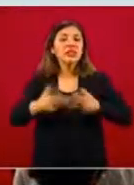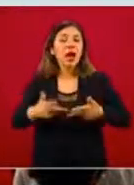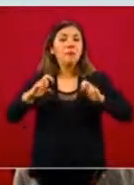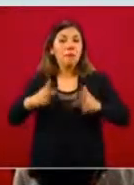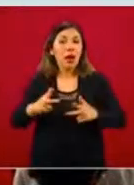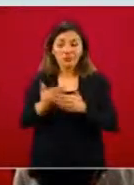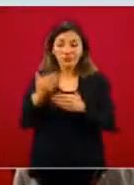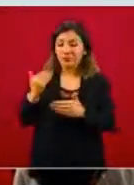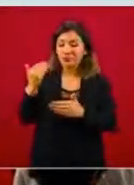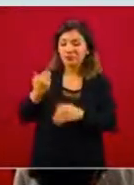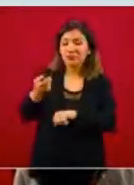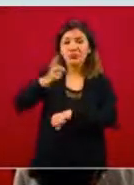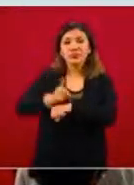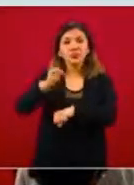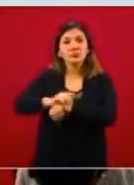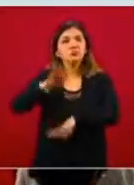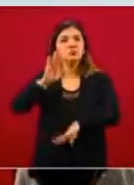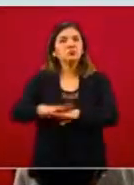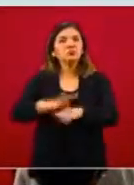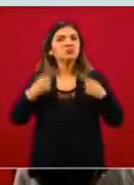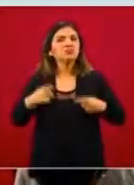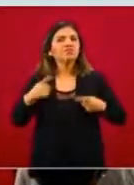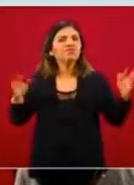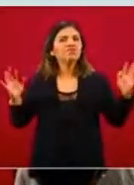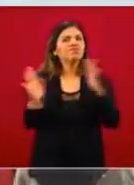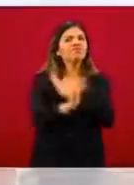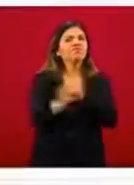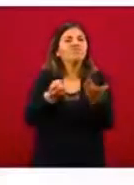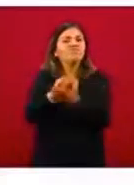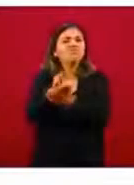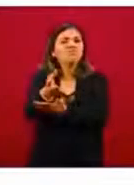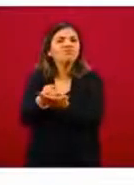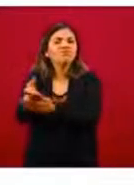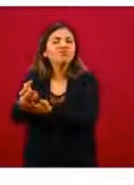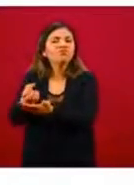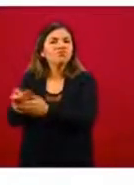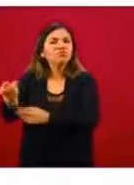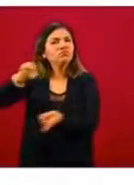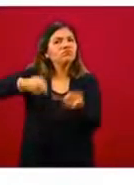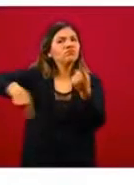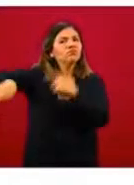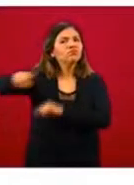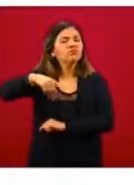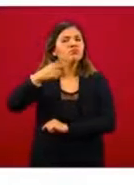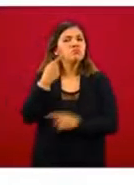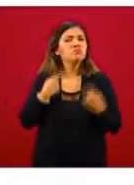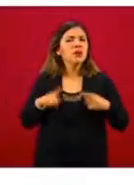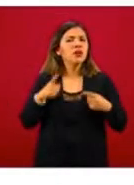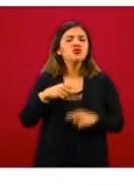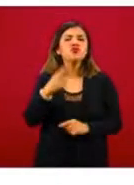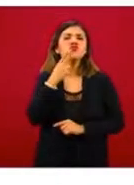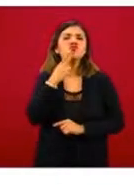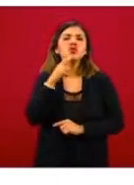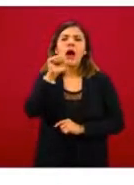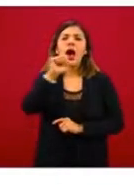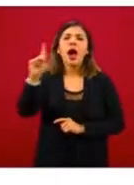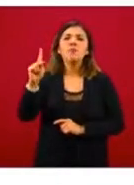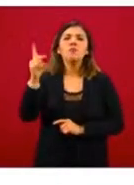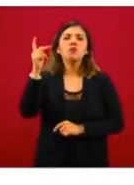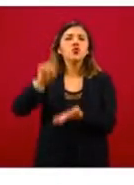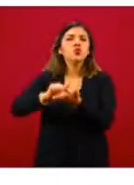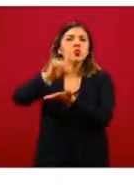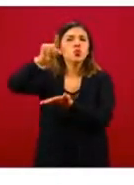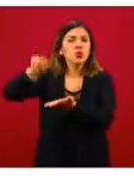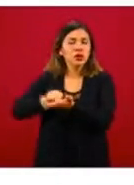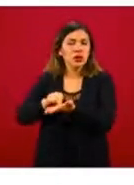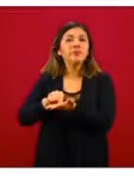your attention particularly to Chiapas, where in the last few days you can see an